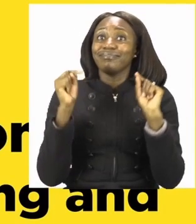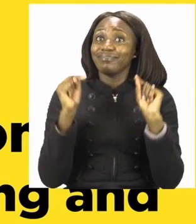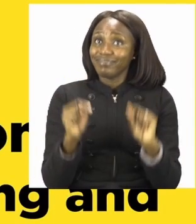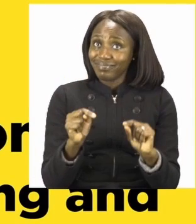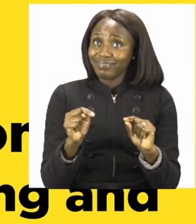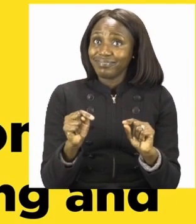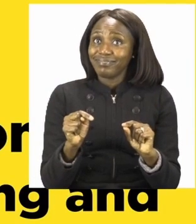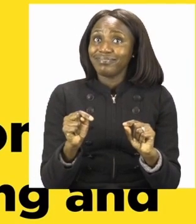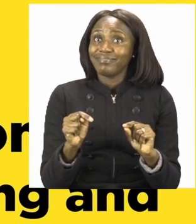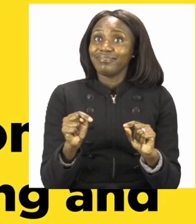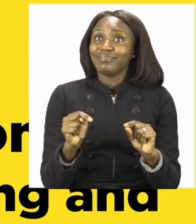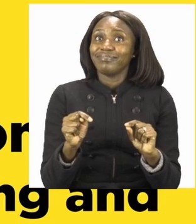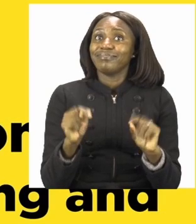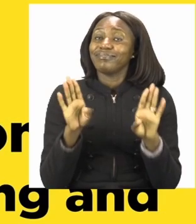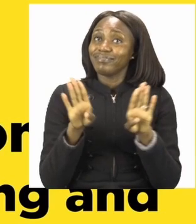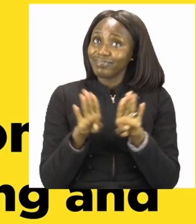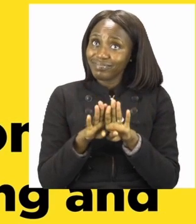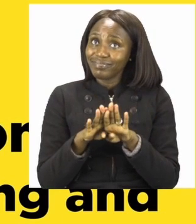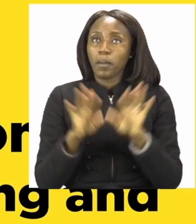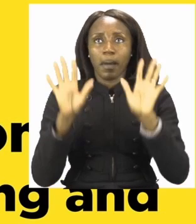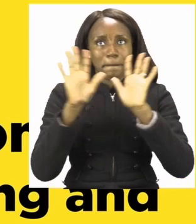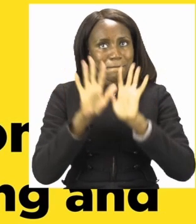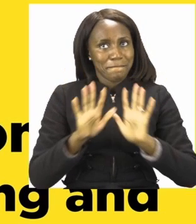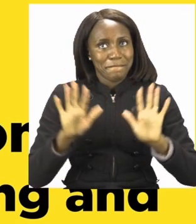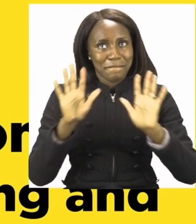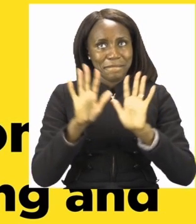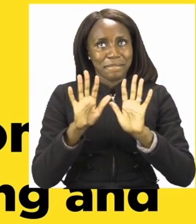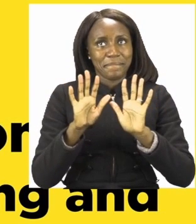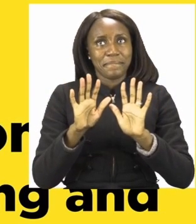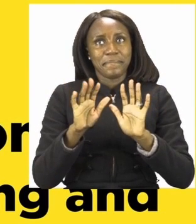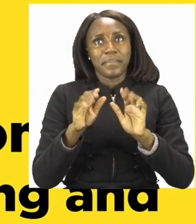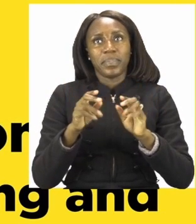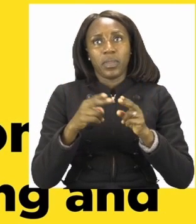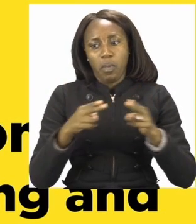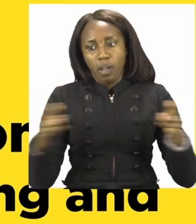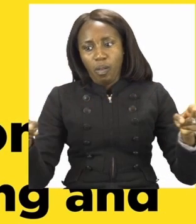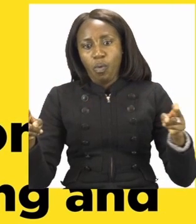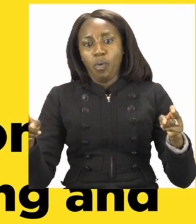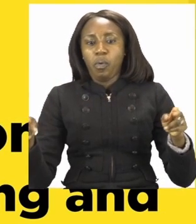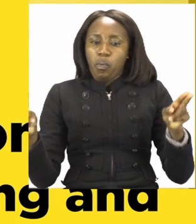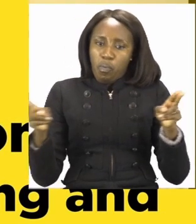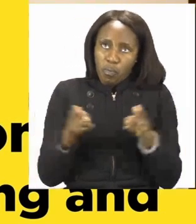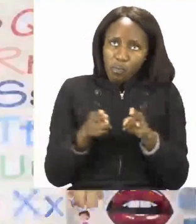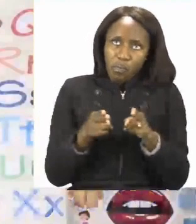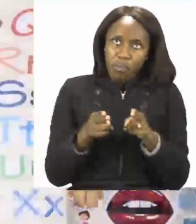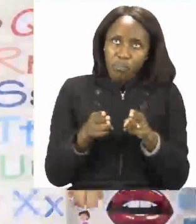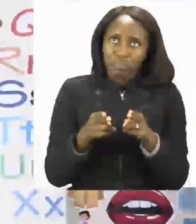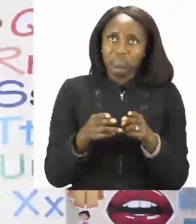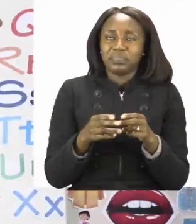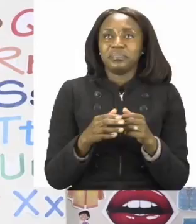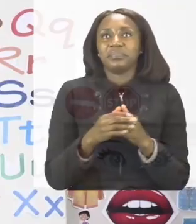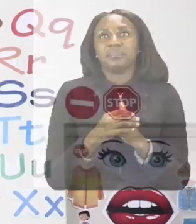today's lesson, we will be doing coloring and length.